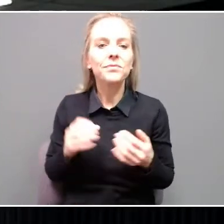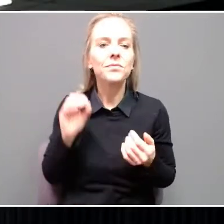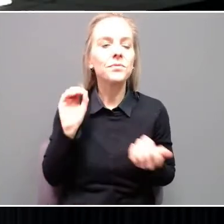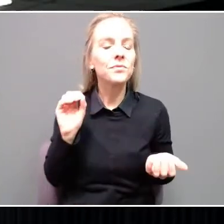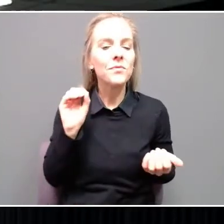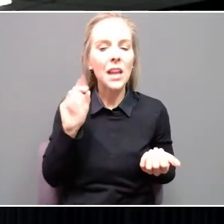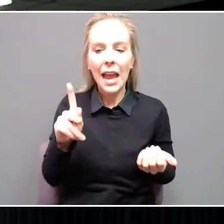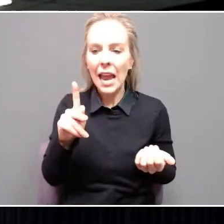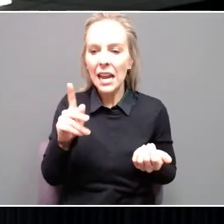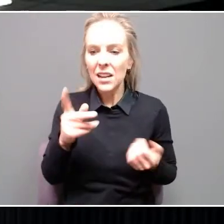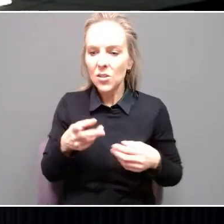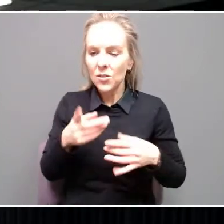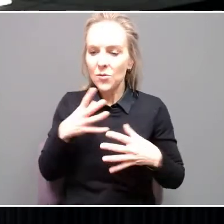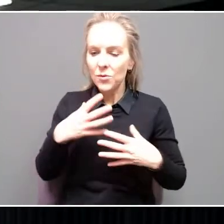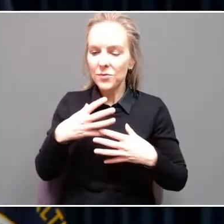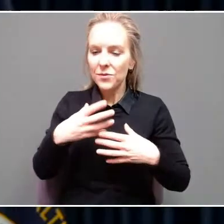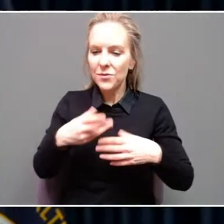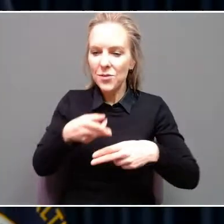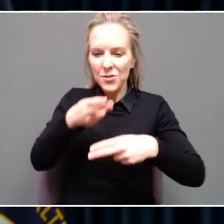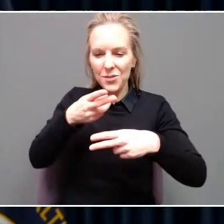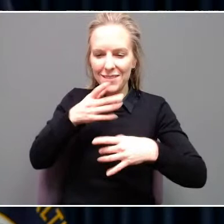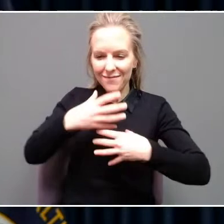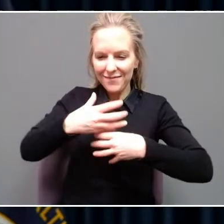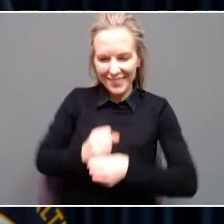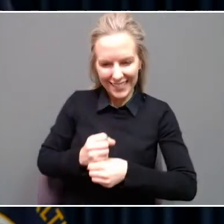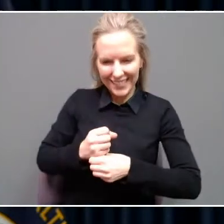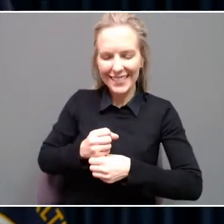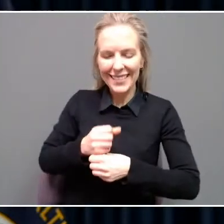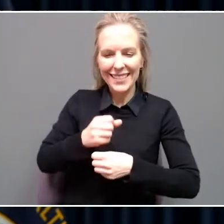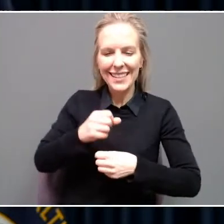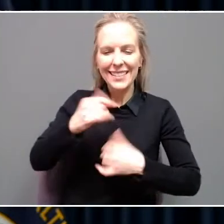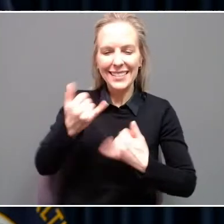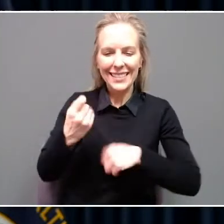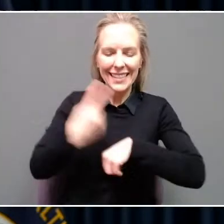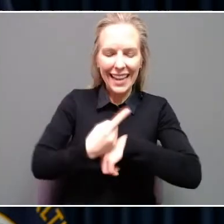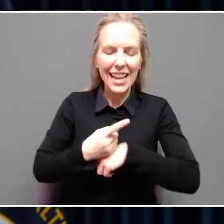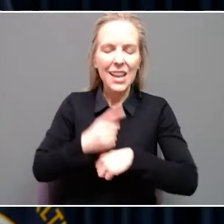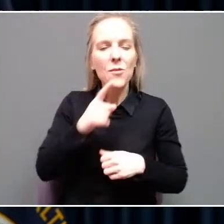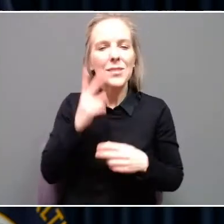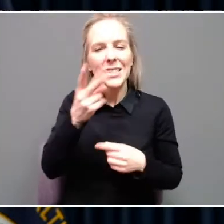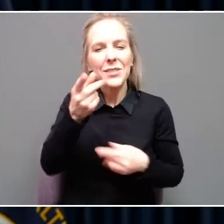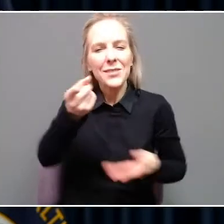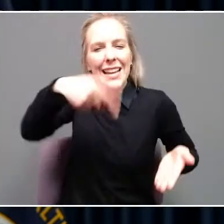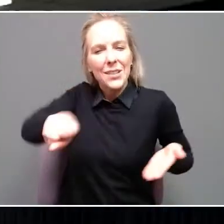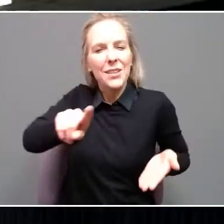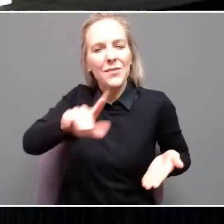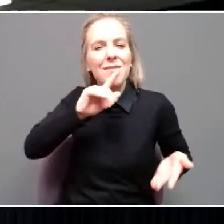bit shorter today. Thank you all. We'll be back next week for another Team Kentucky update.